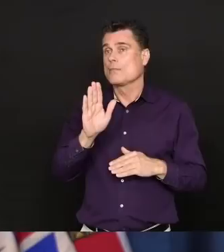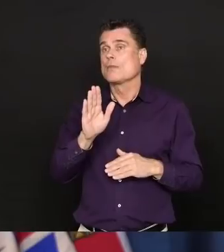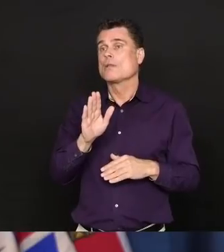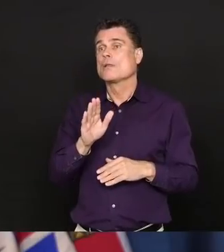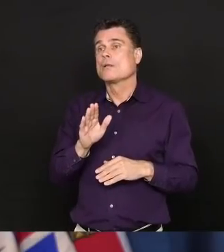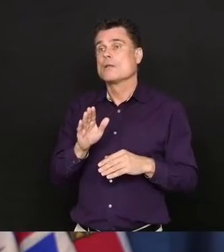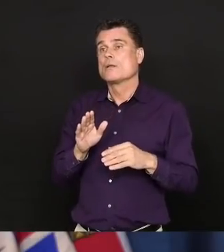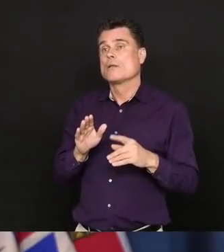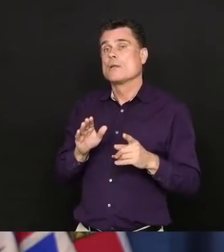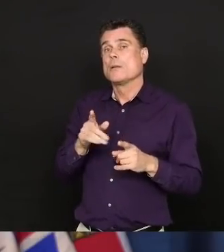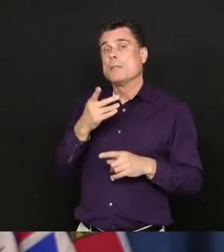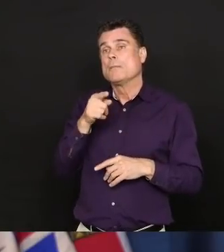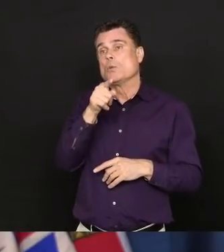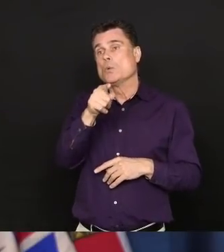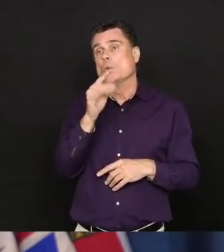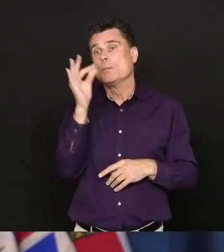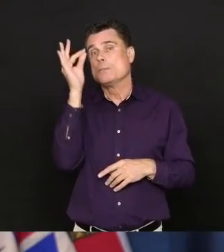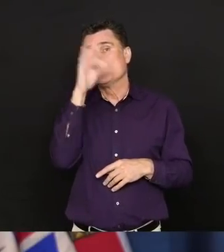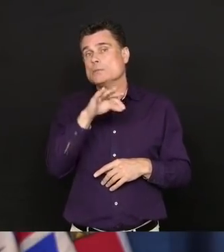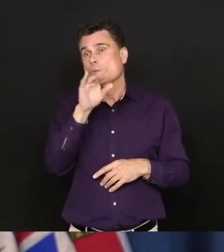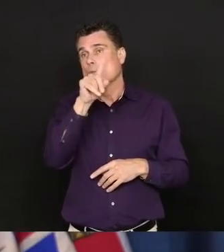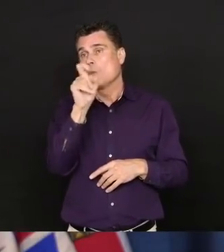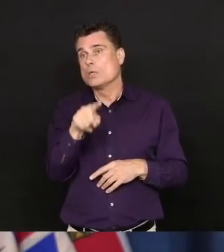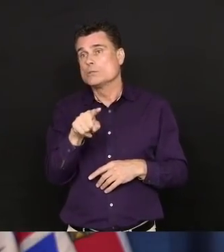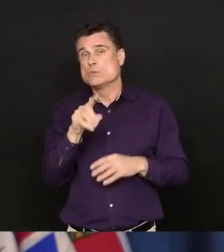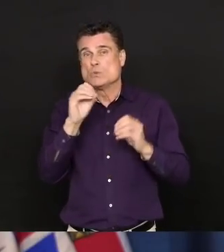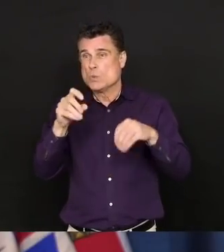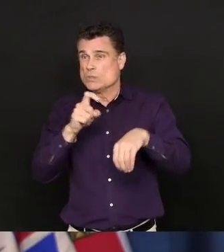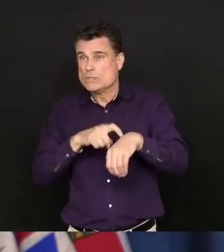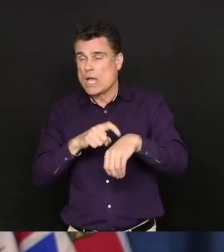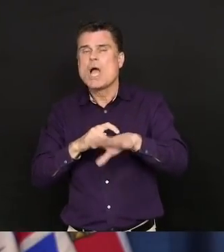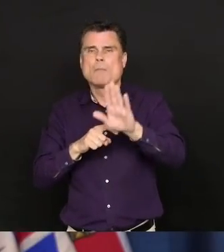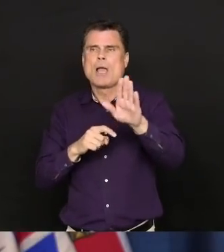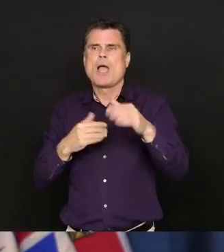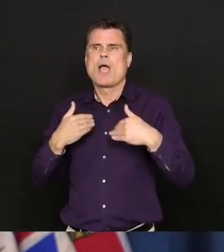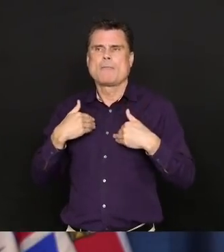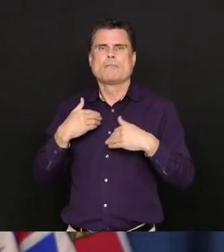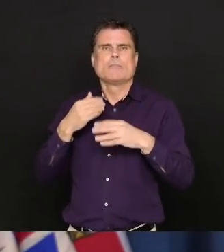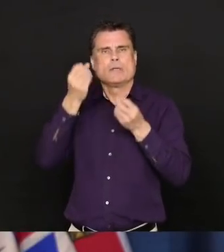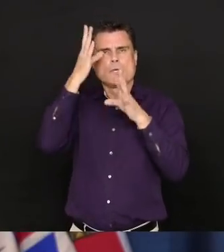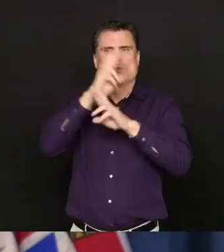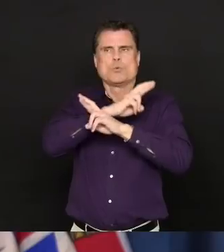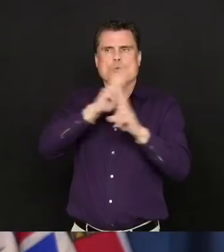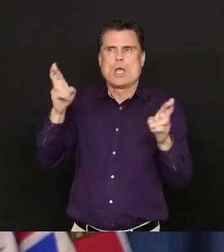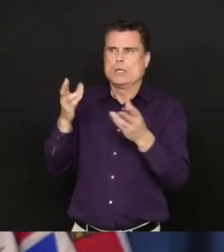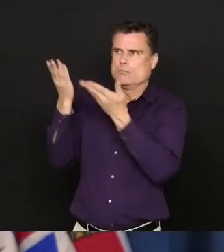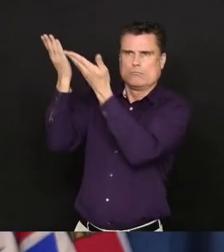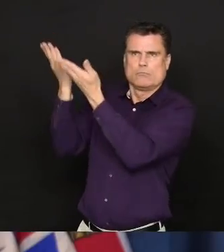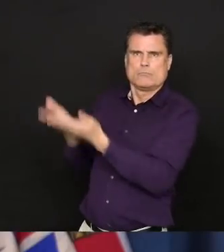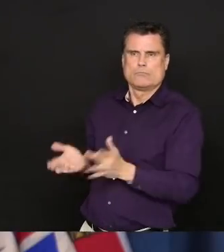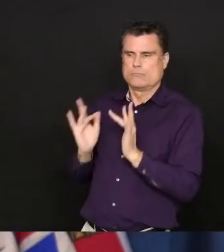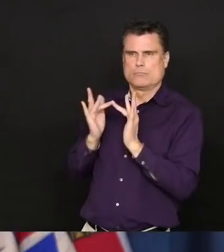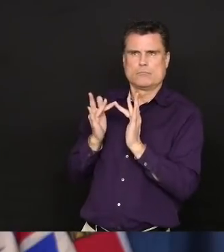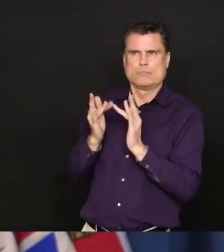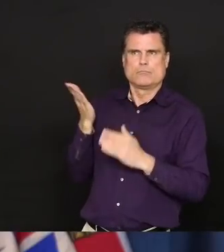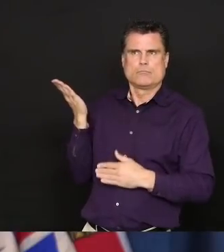this afternoon with all the information covered off. From recommendations on protecting families and communities from COVID-19,